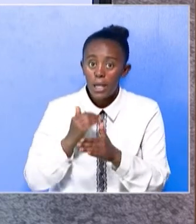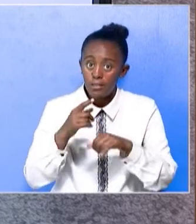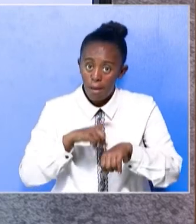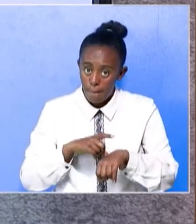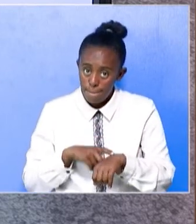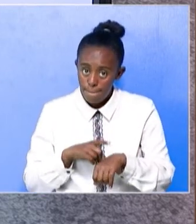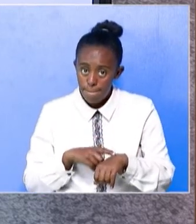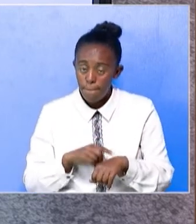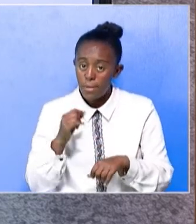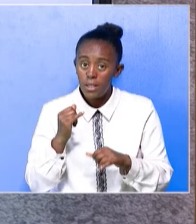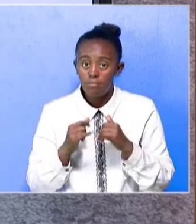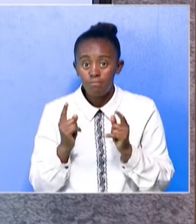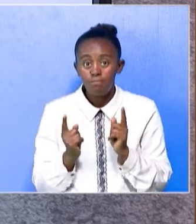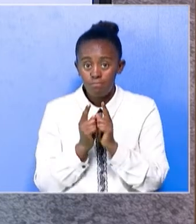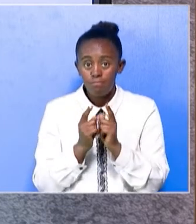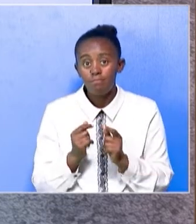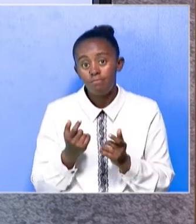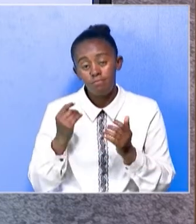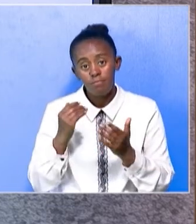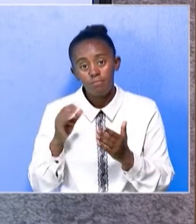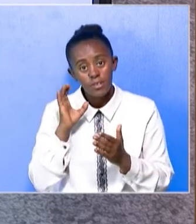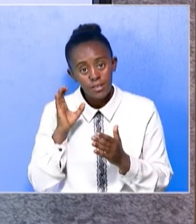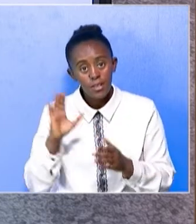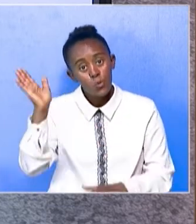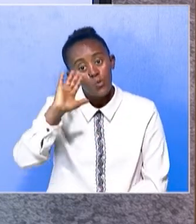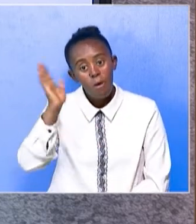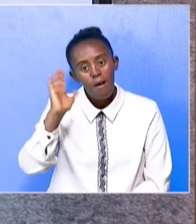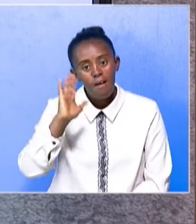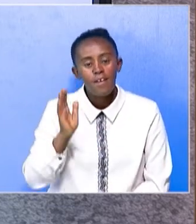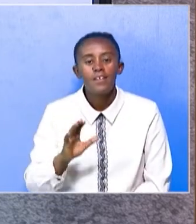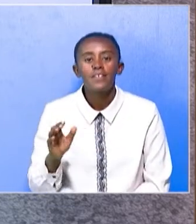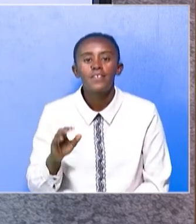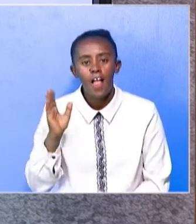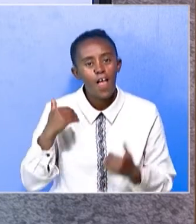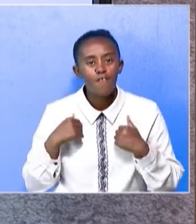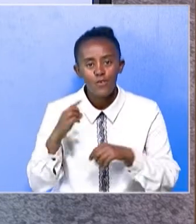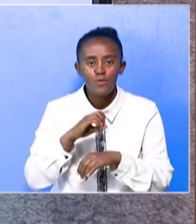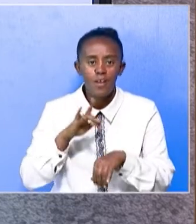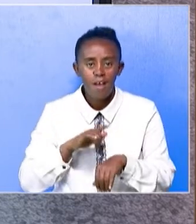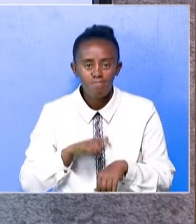Till we meet next time and listen. Goodbye, students. Have a good day.